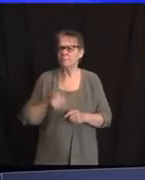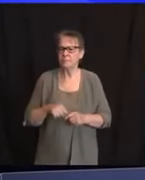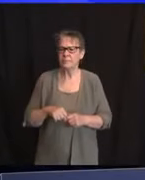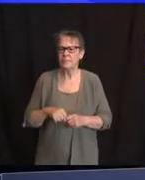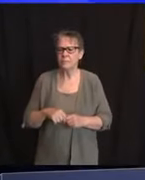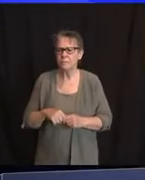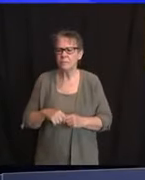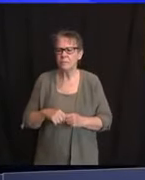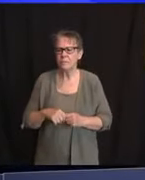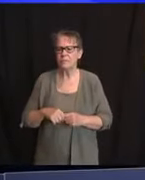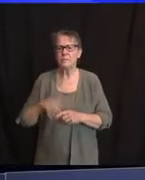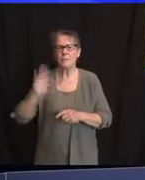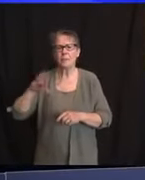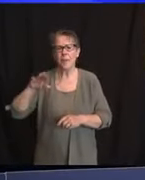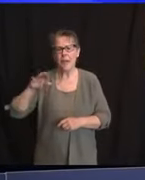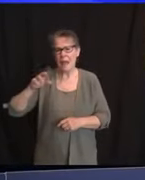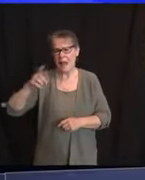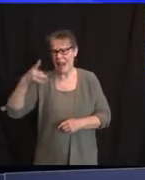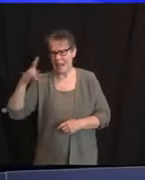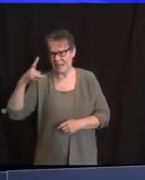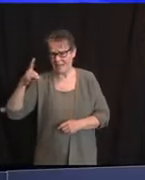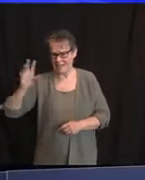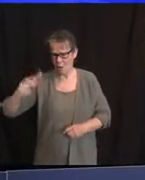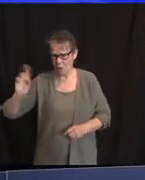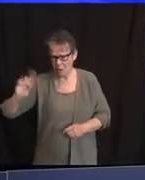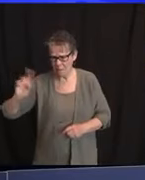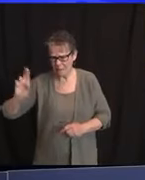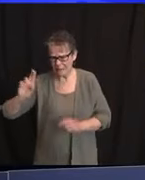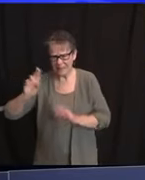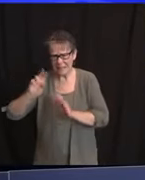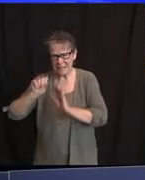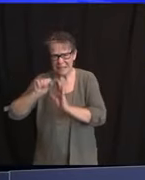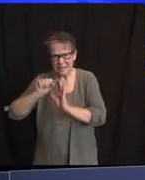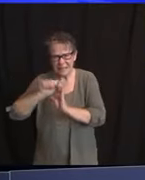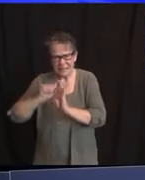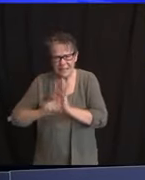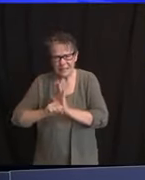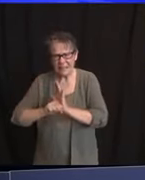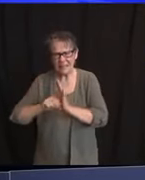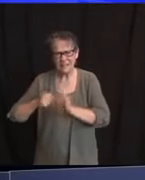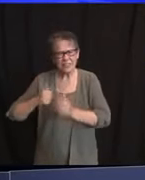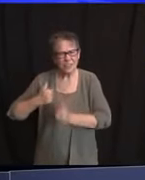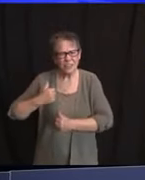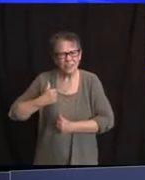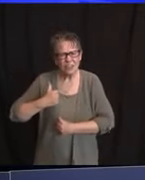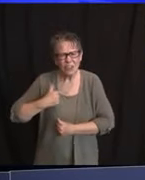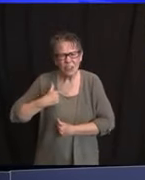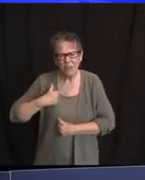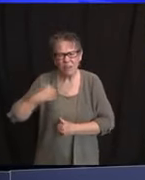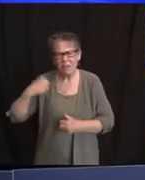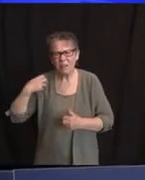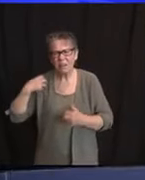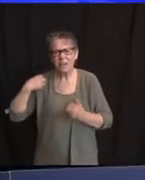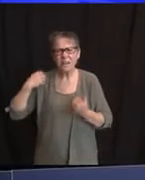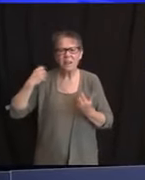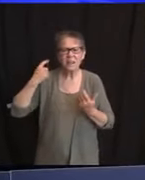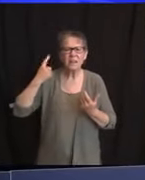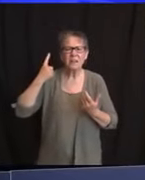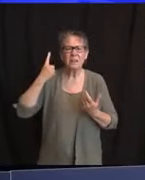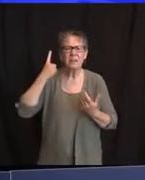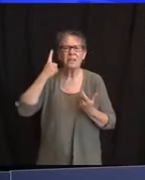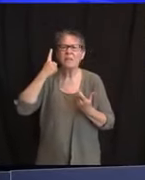into China over what they allege is a cover-up of the spread of coronavirus in that country. As ranking